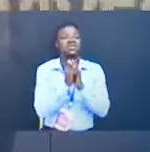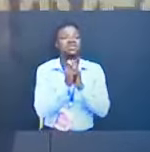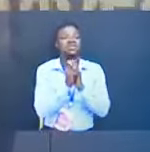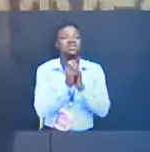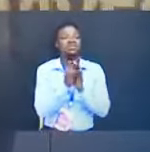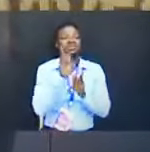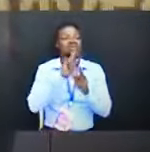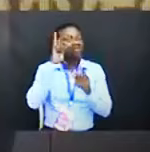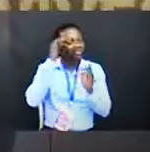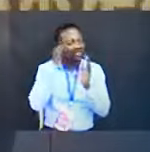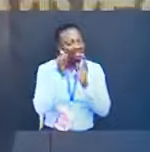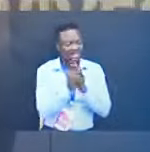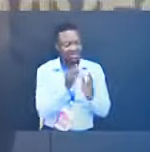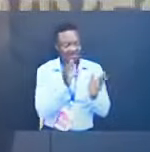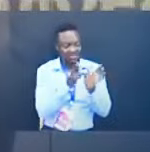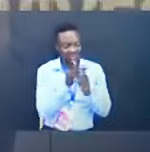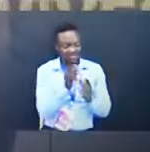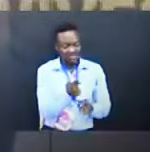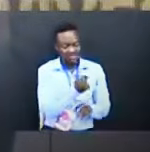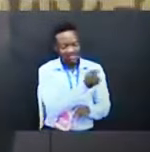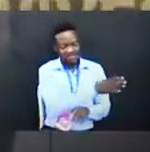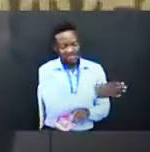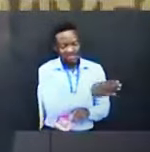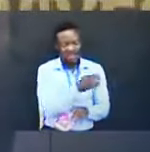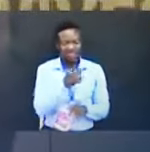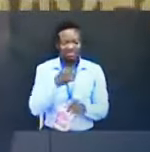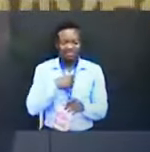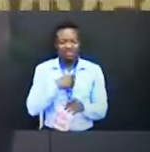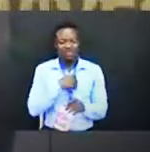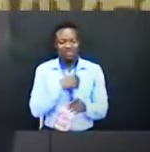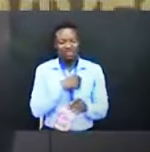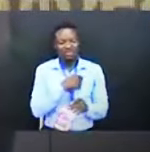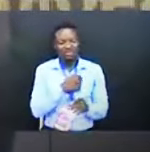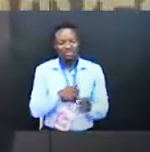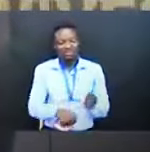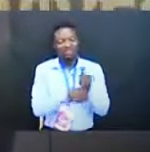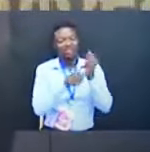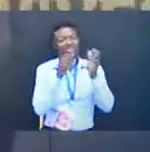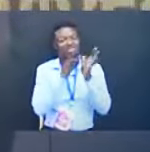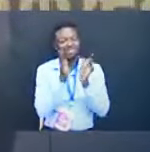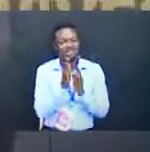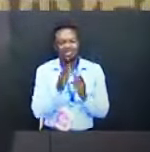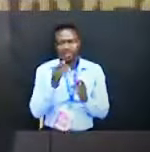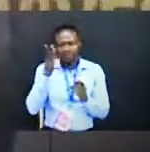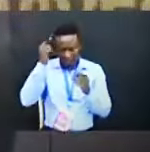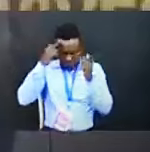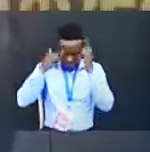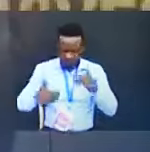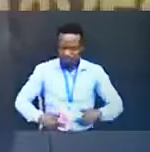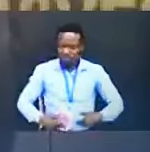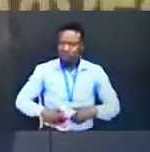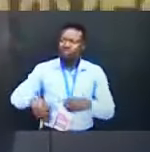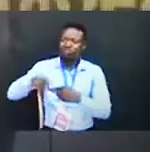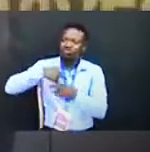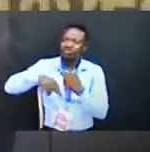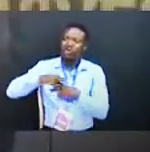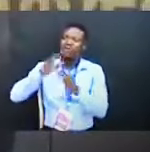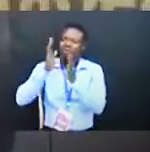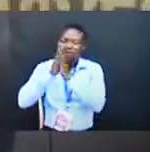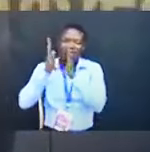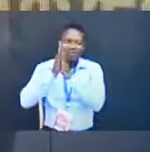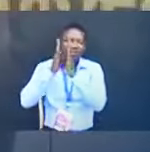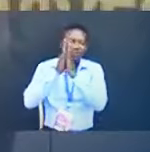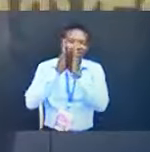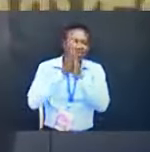next person. We're teenagers praying everywhere. Then I fell sick. I